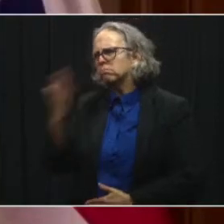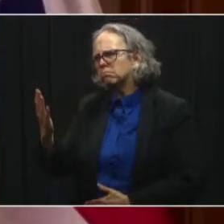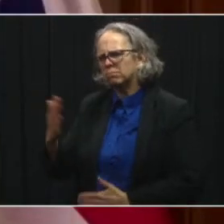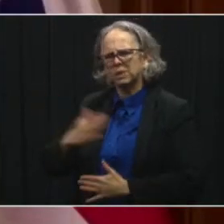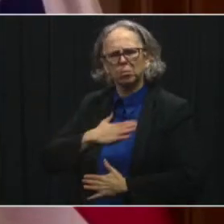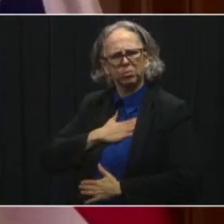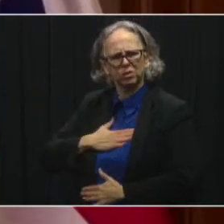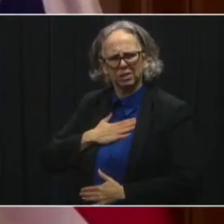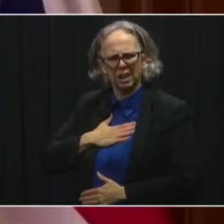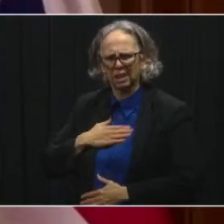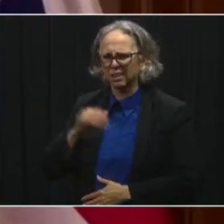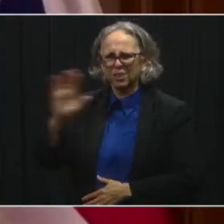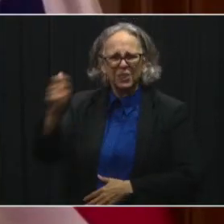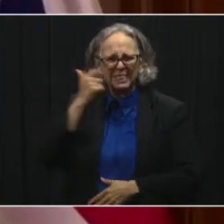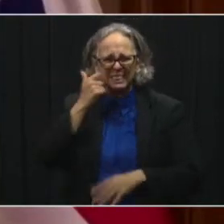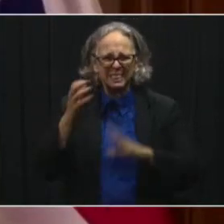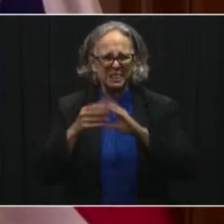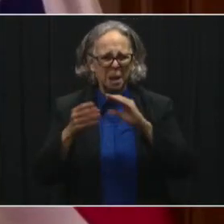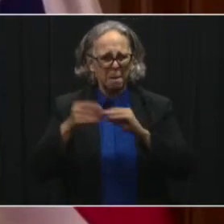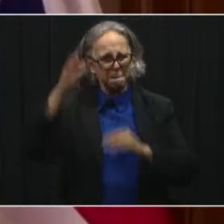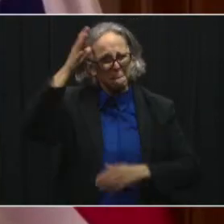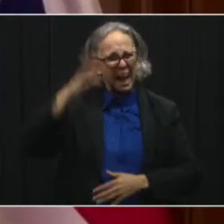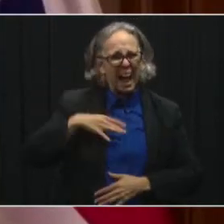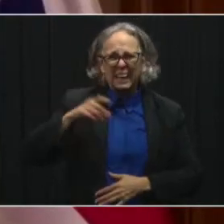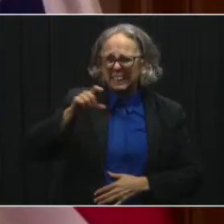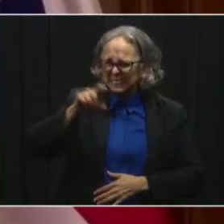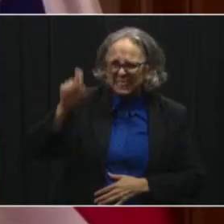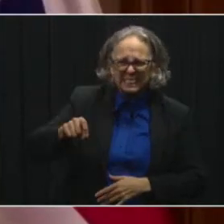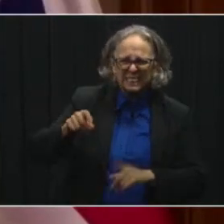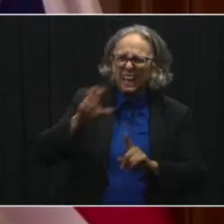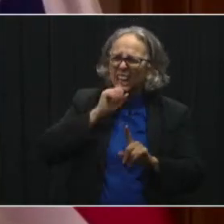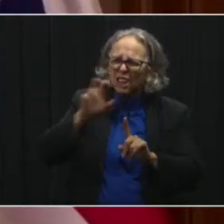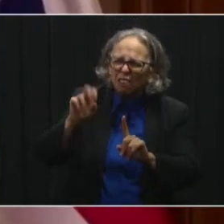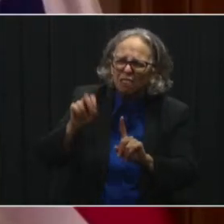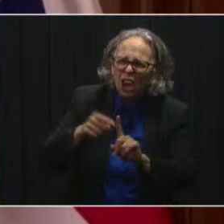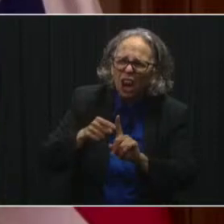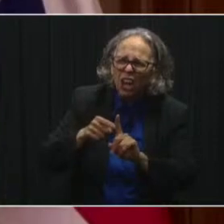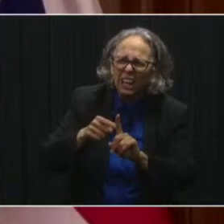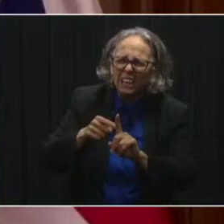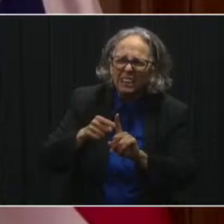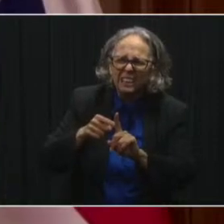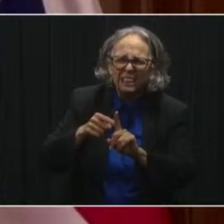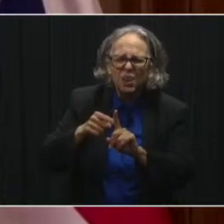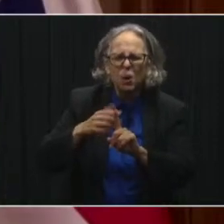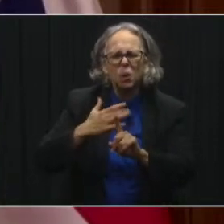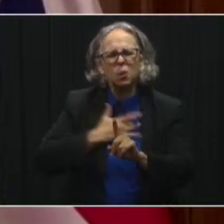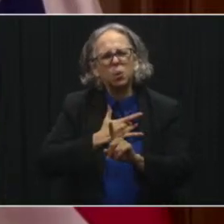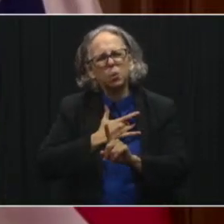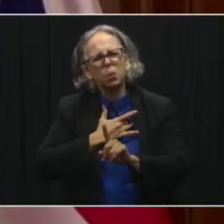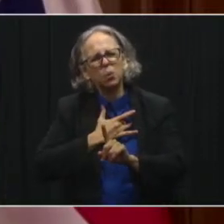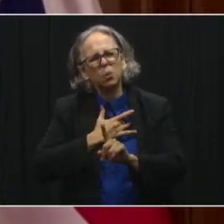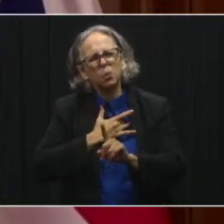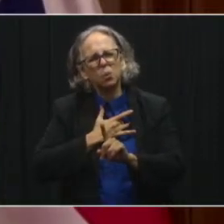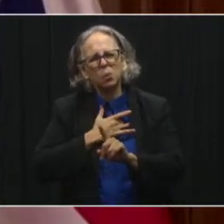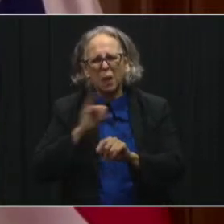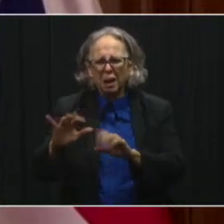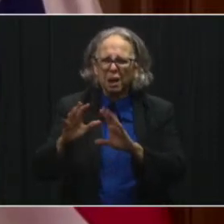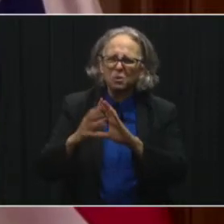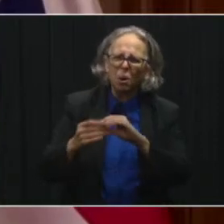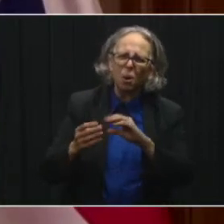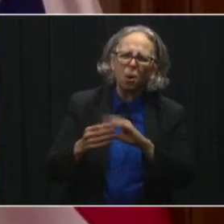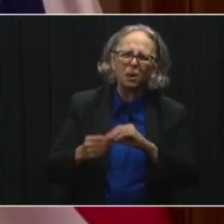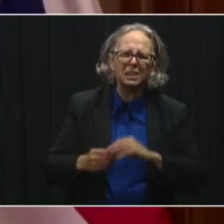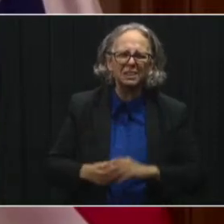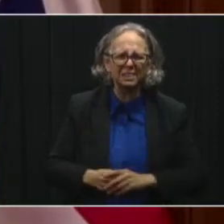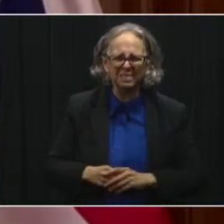30-year-old, and you told us that story. Can you tell us anything about your general relationship